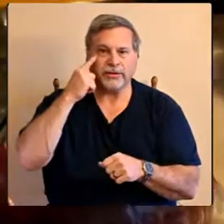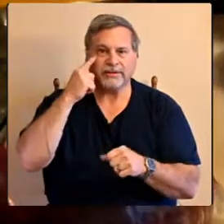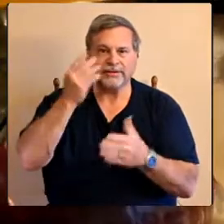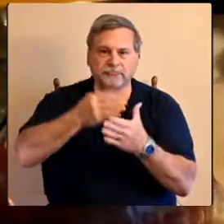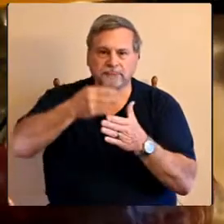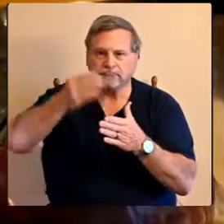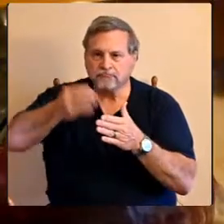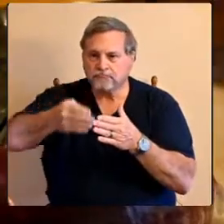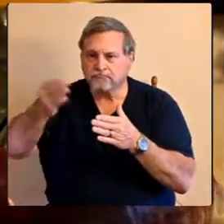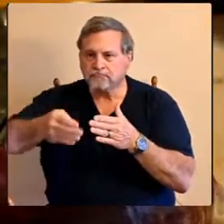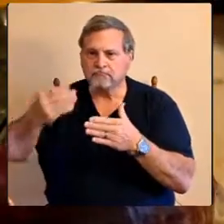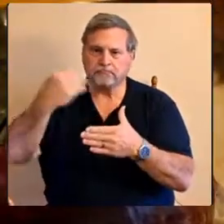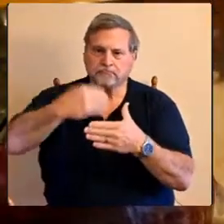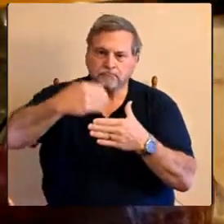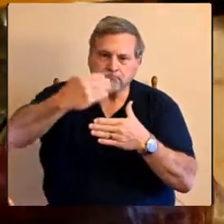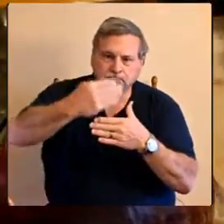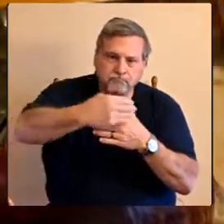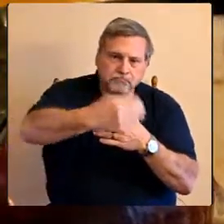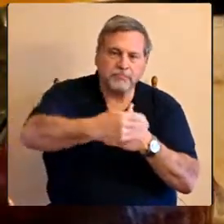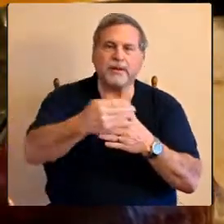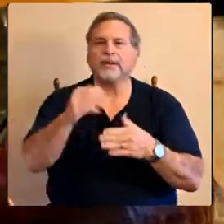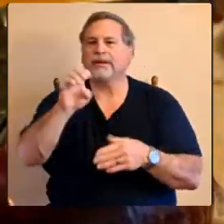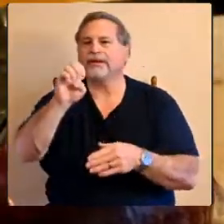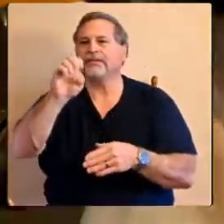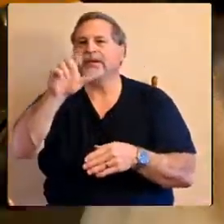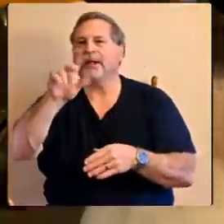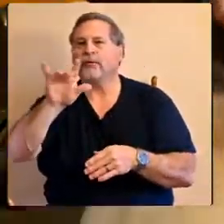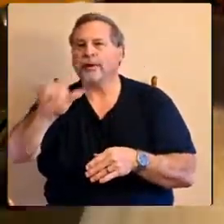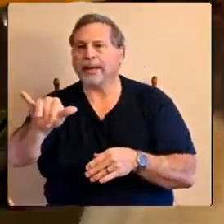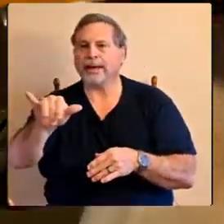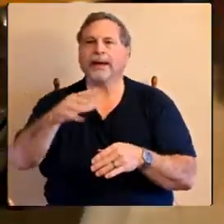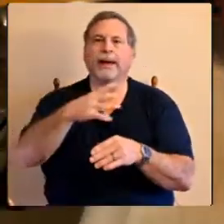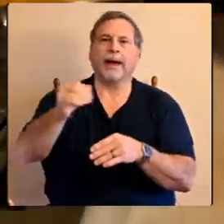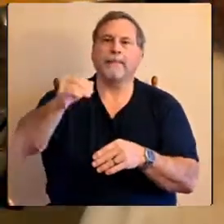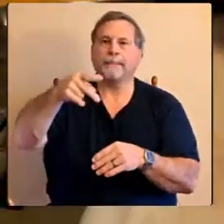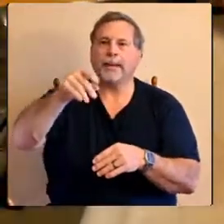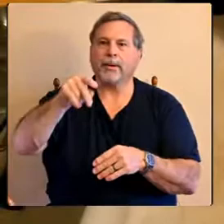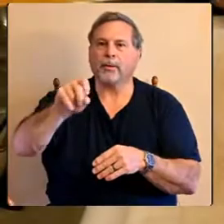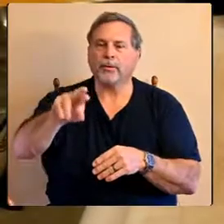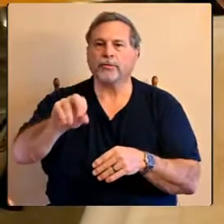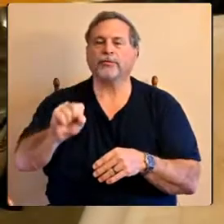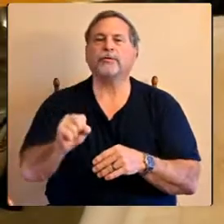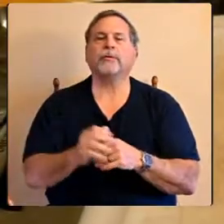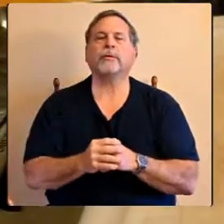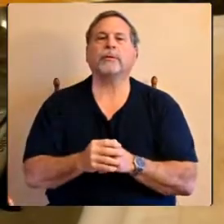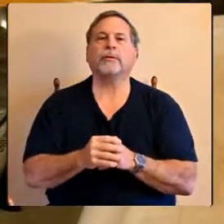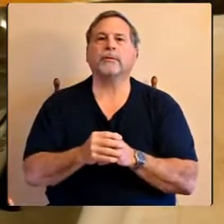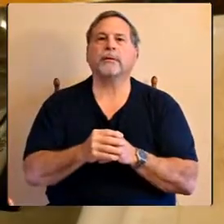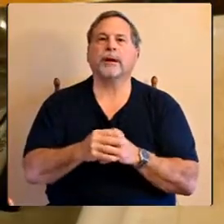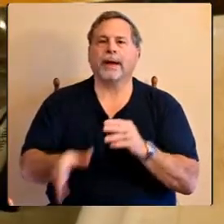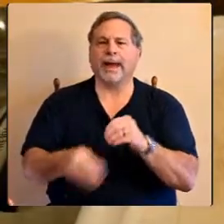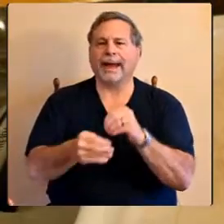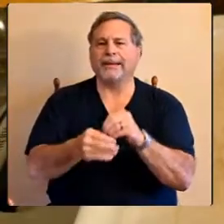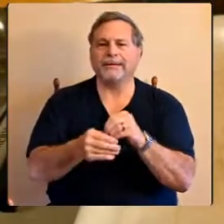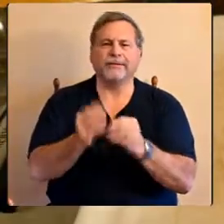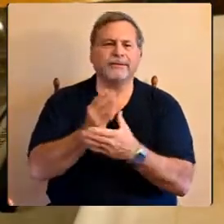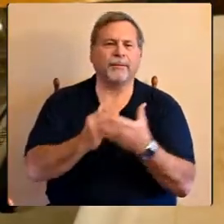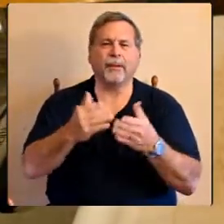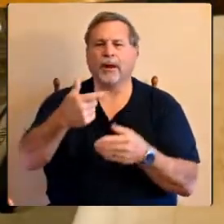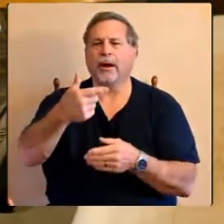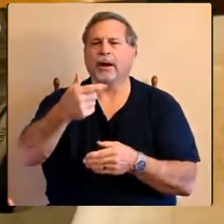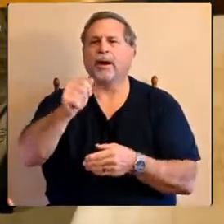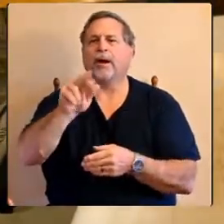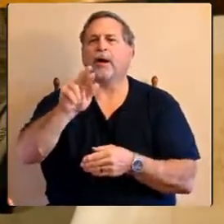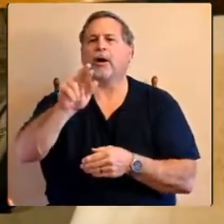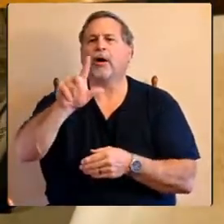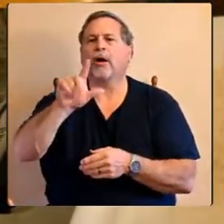We're dicing them up. We're dicing up some celery. We're dicing up some peppers. We're going to throw in some also diced up